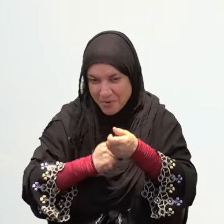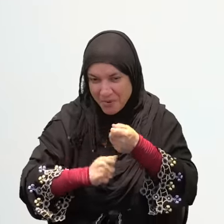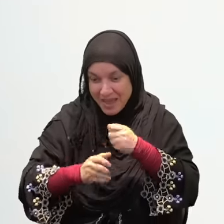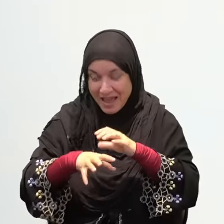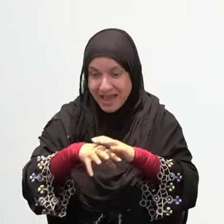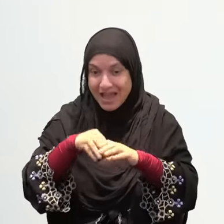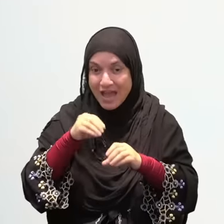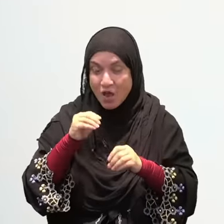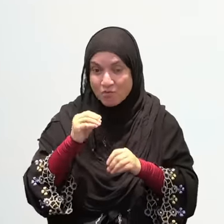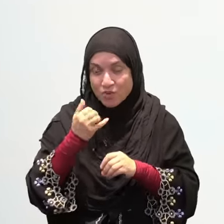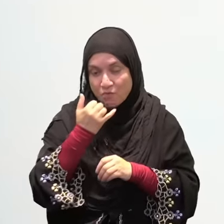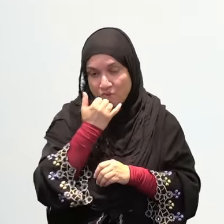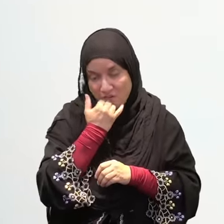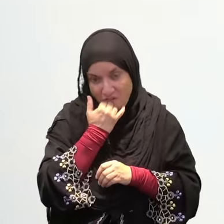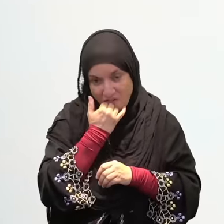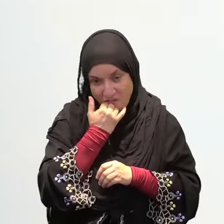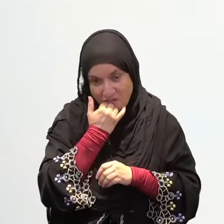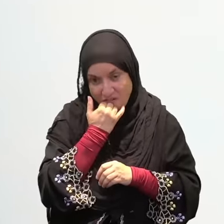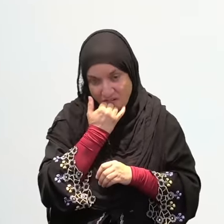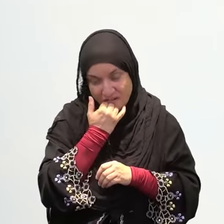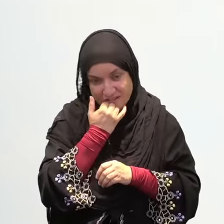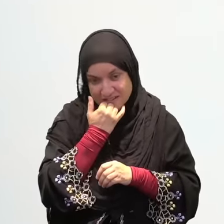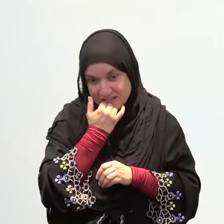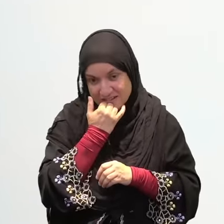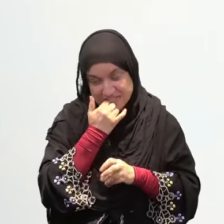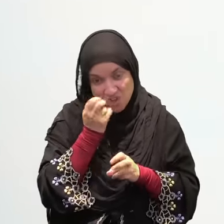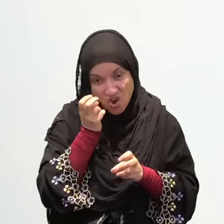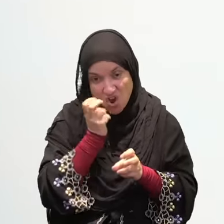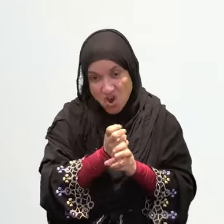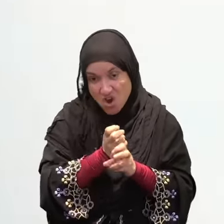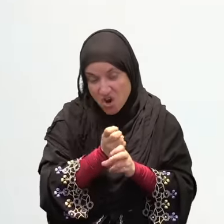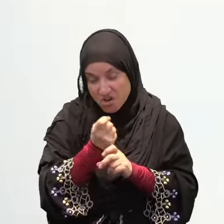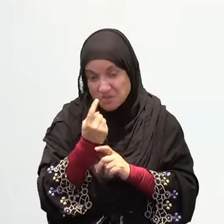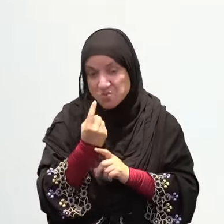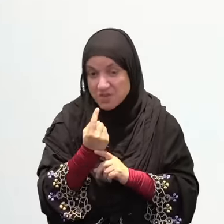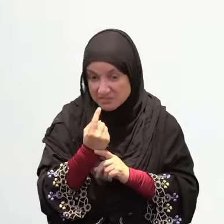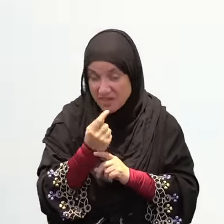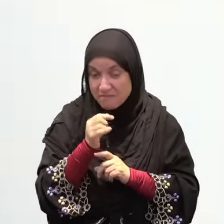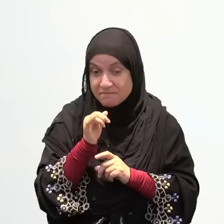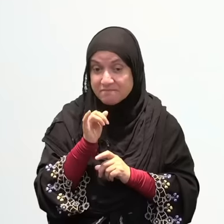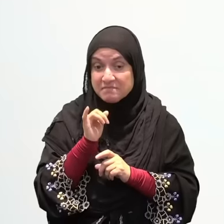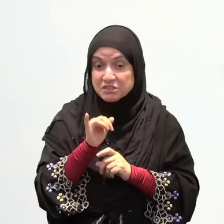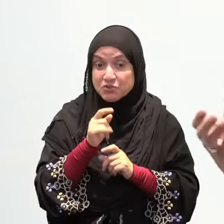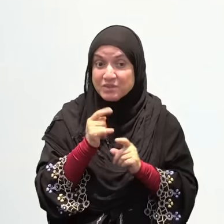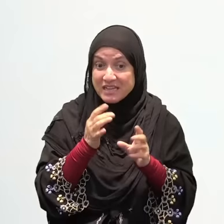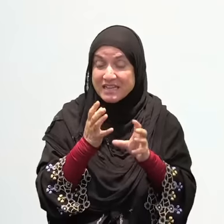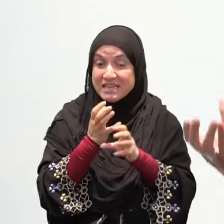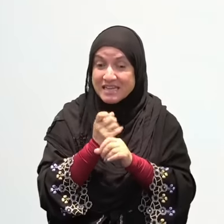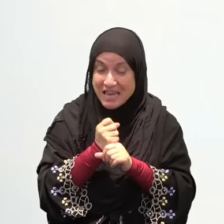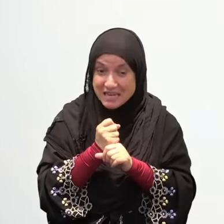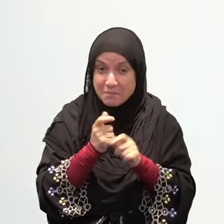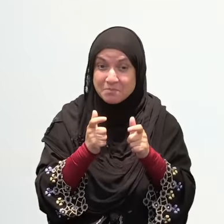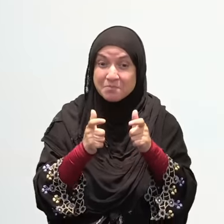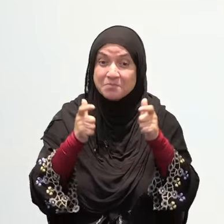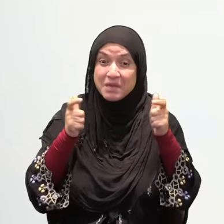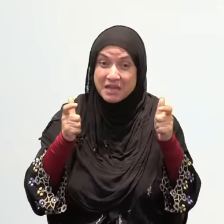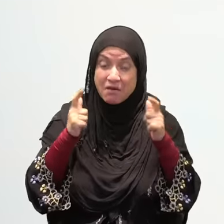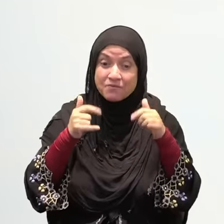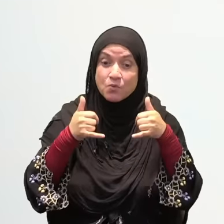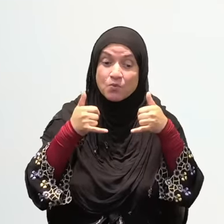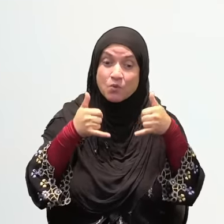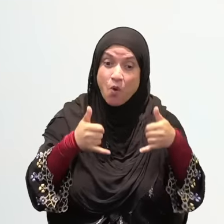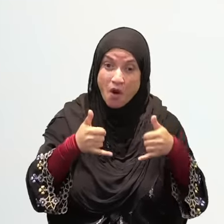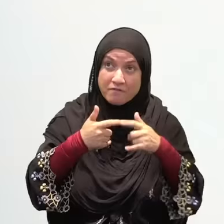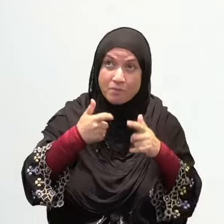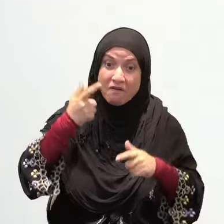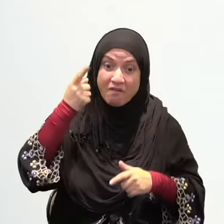end with the story that's happening with these people, right? People have been in charge against companions. You have this group of people growing in number who are